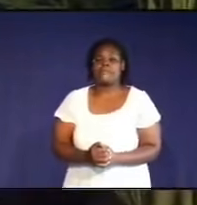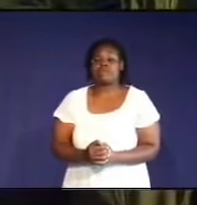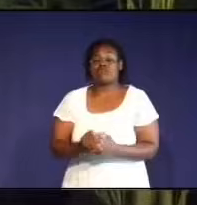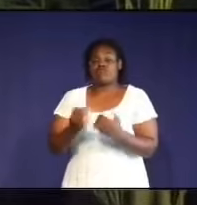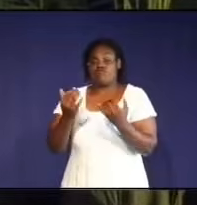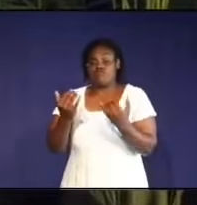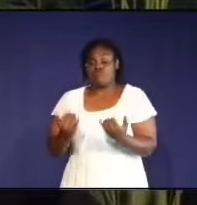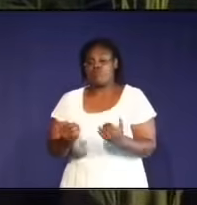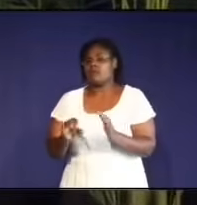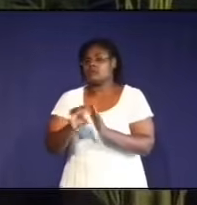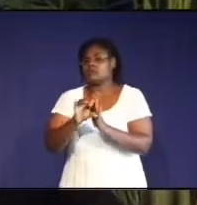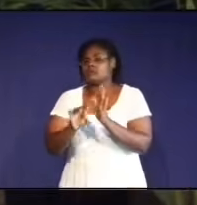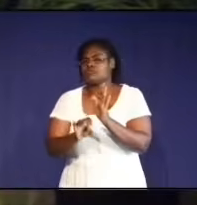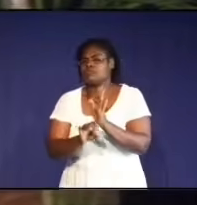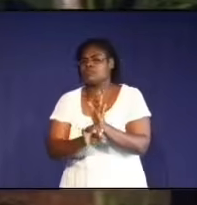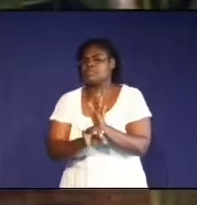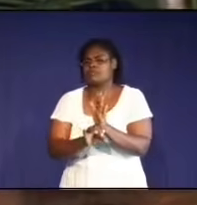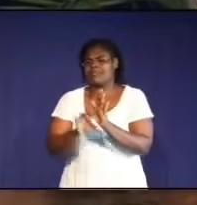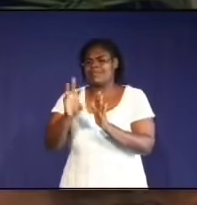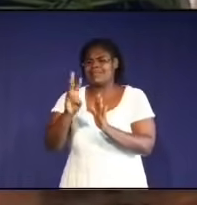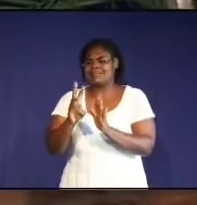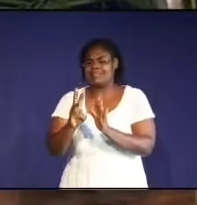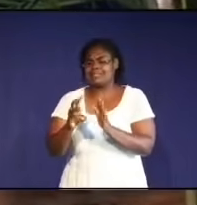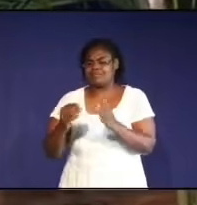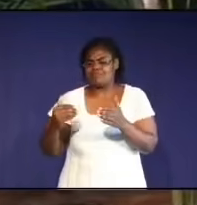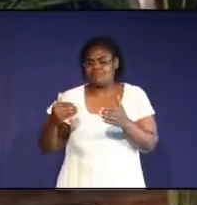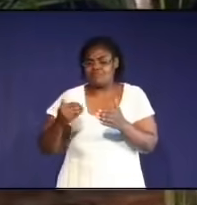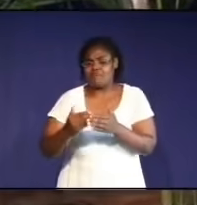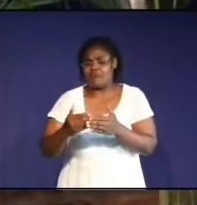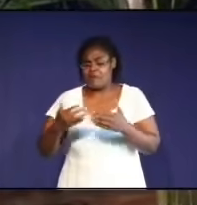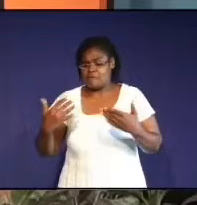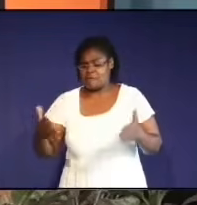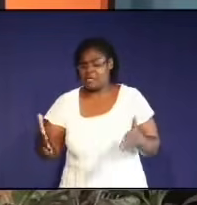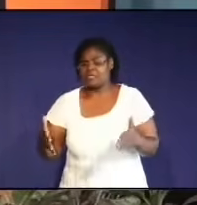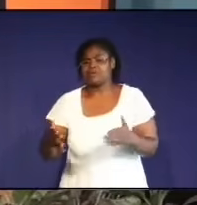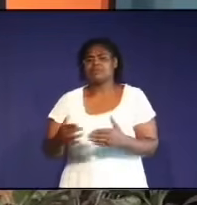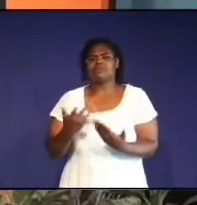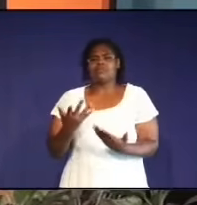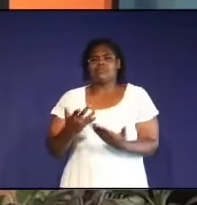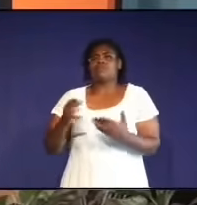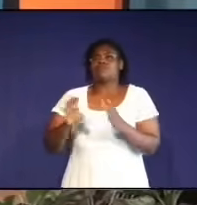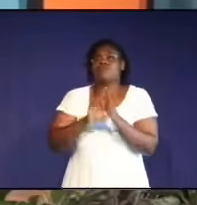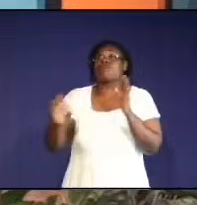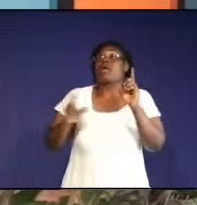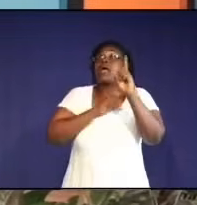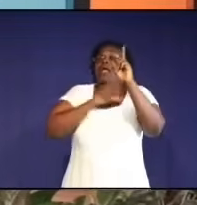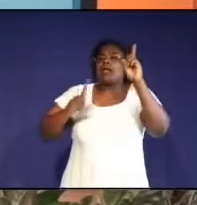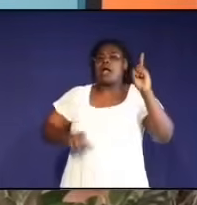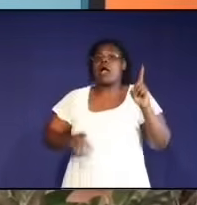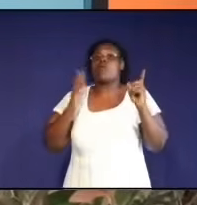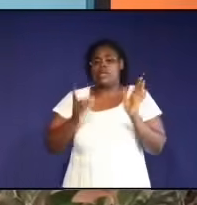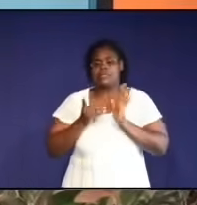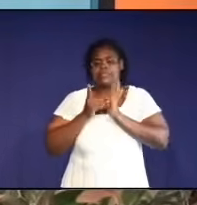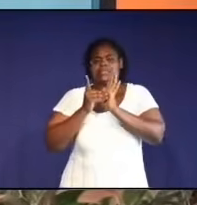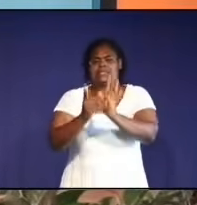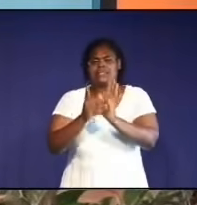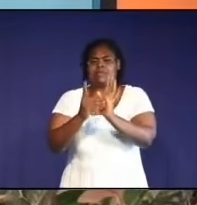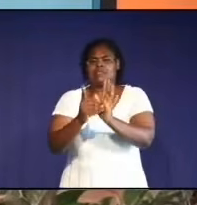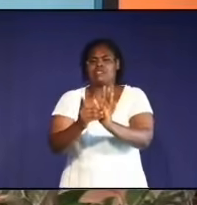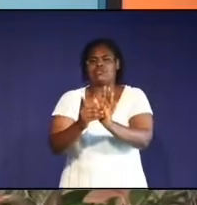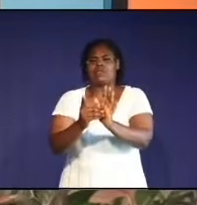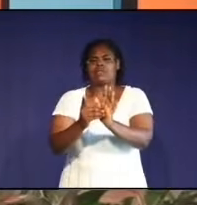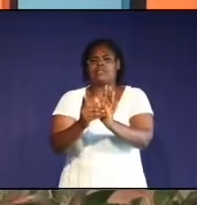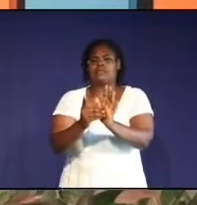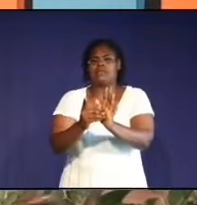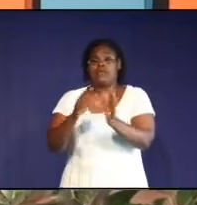chapter, the great Elohim, the great El Shaddai, would demonstrate in prophetic terms